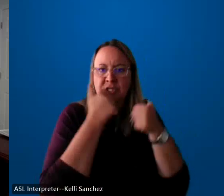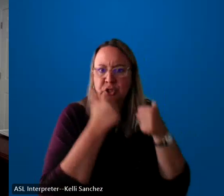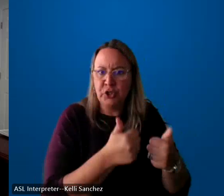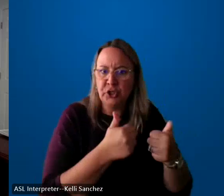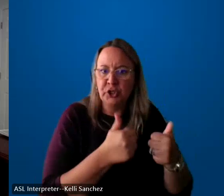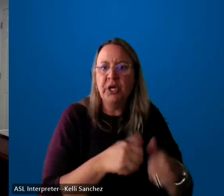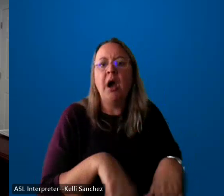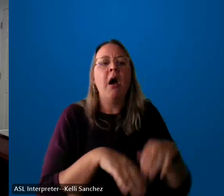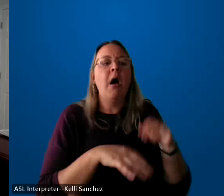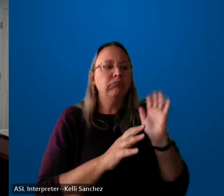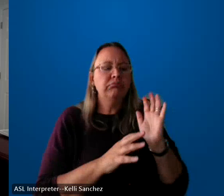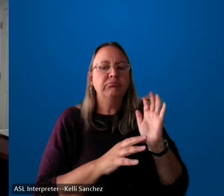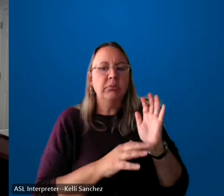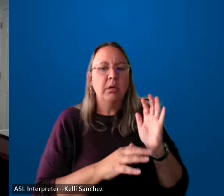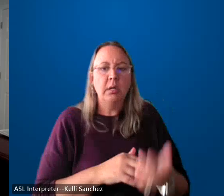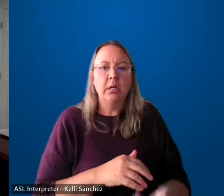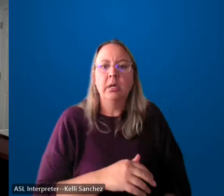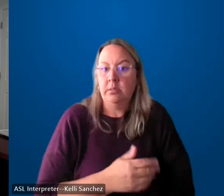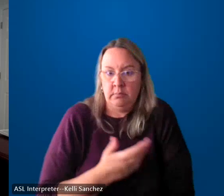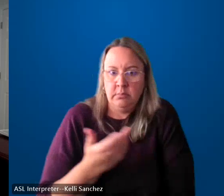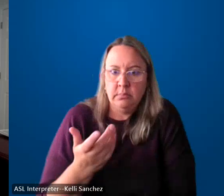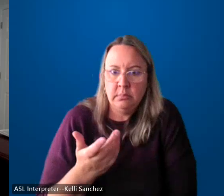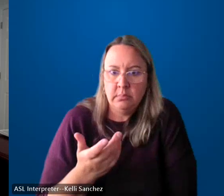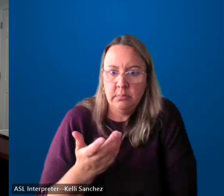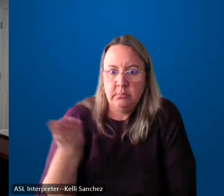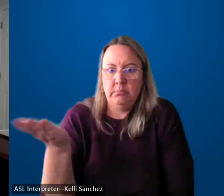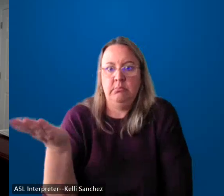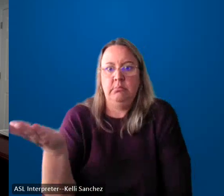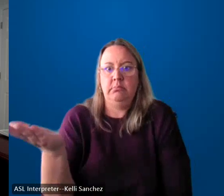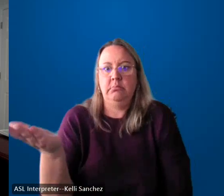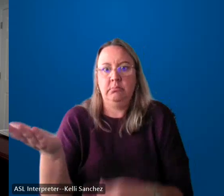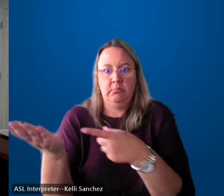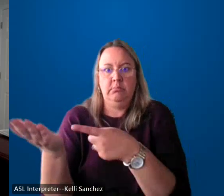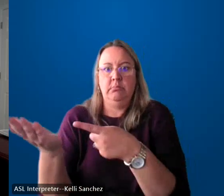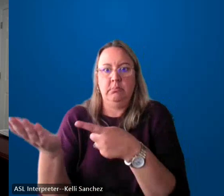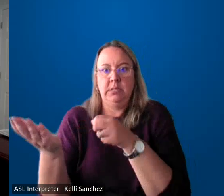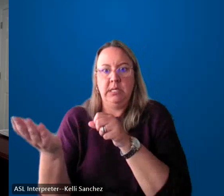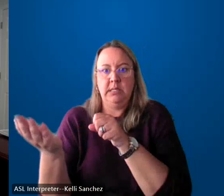Um, can somebody tell me if we do that with substance use?